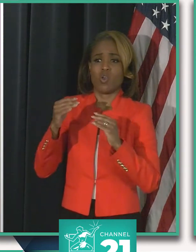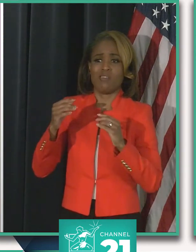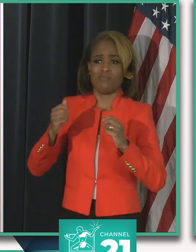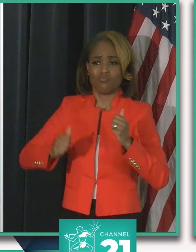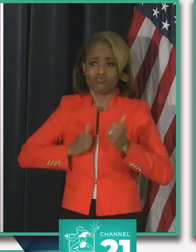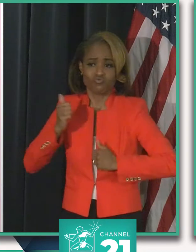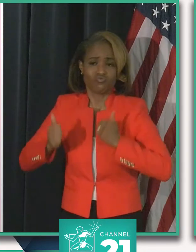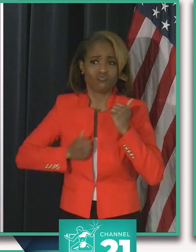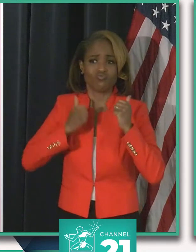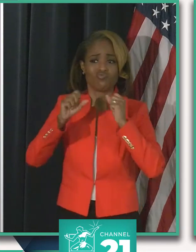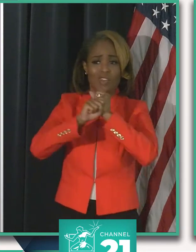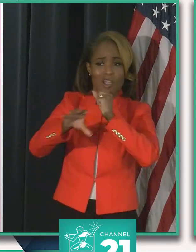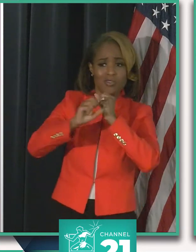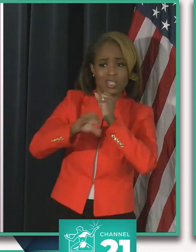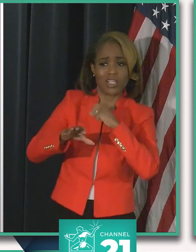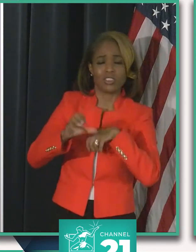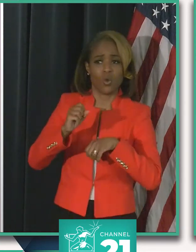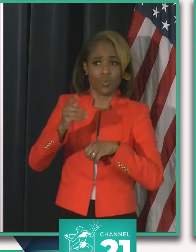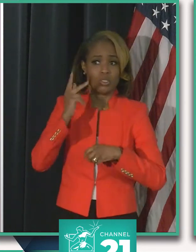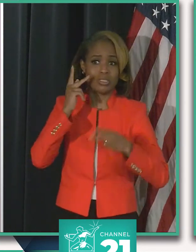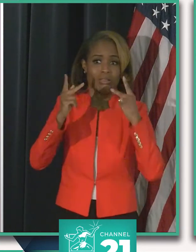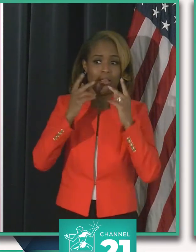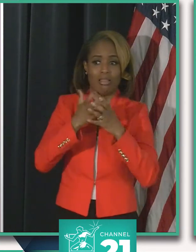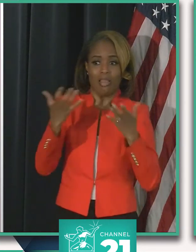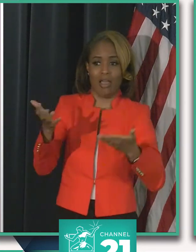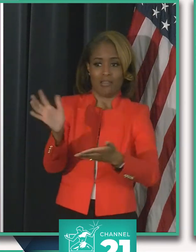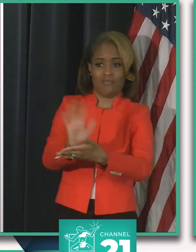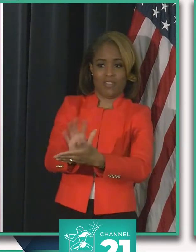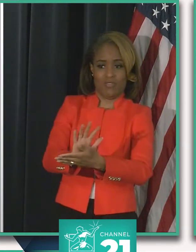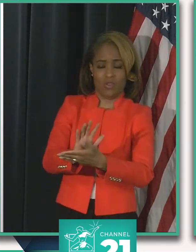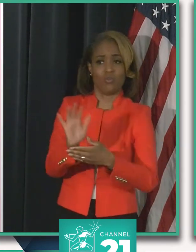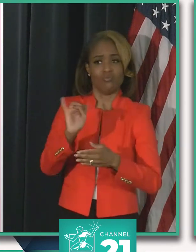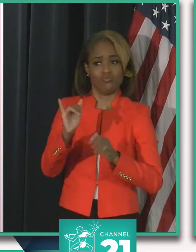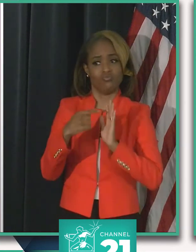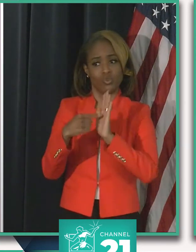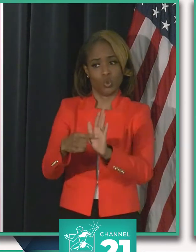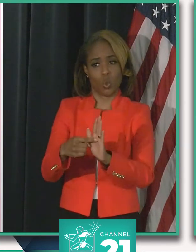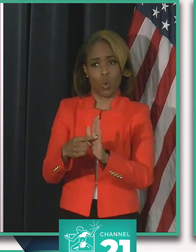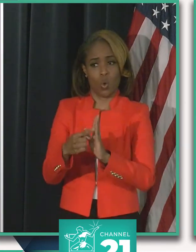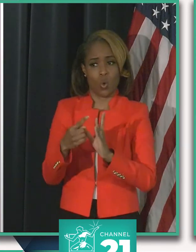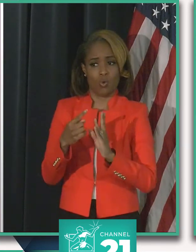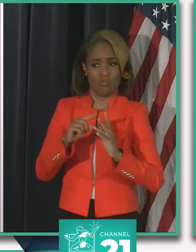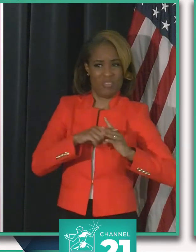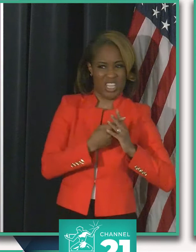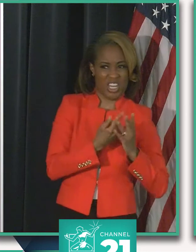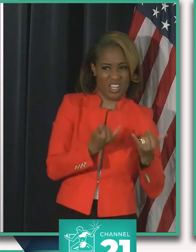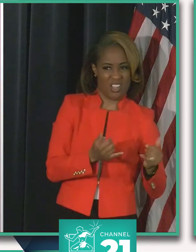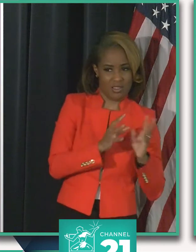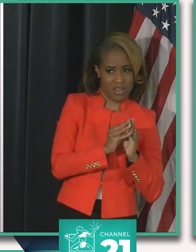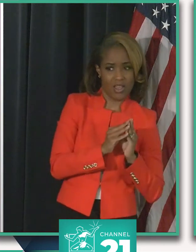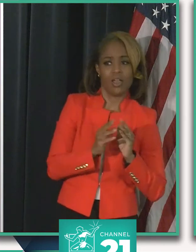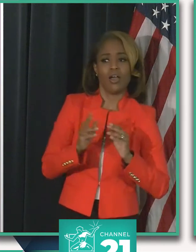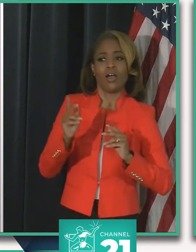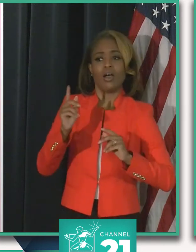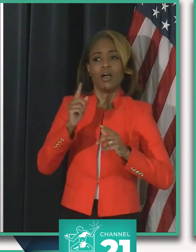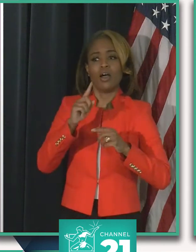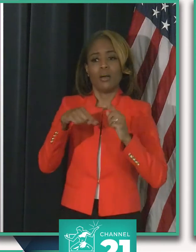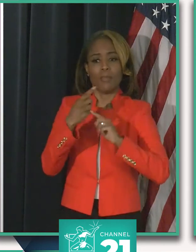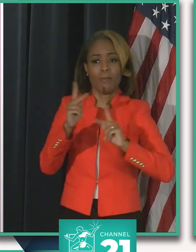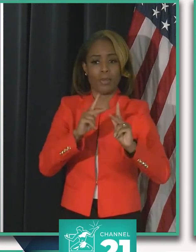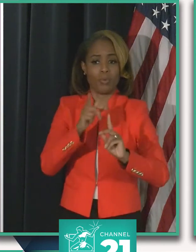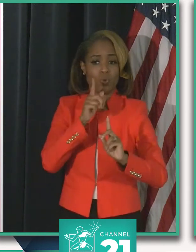lot of ad videos, like I showed earlier, of people in Detroit getting the vaccine and talking about the